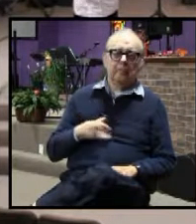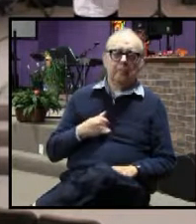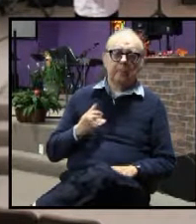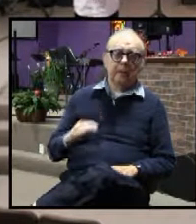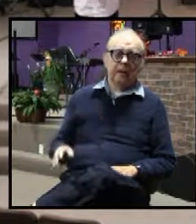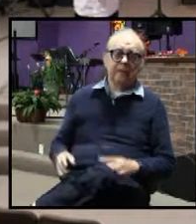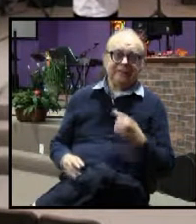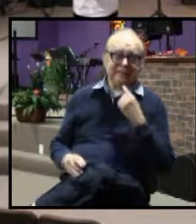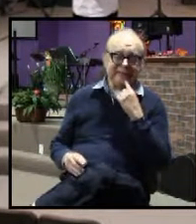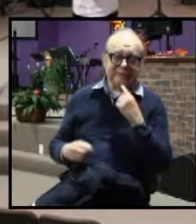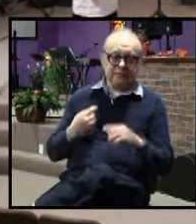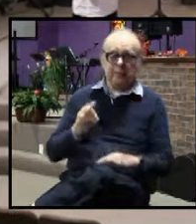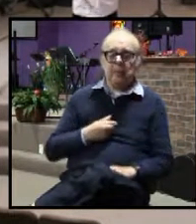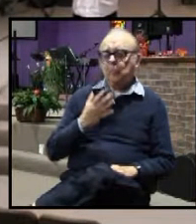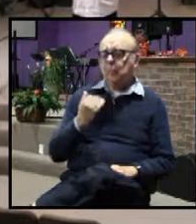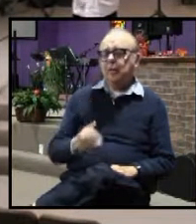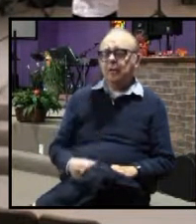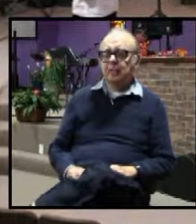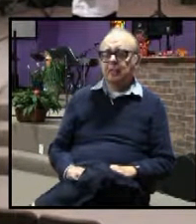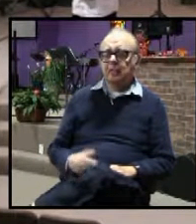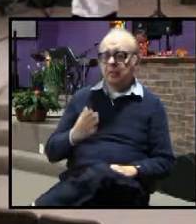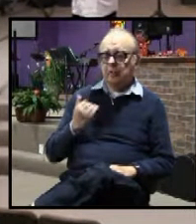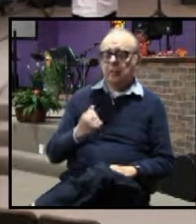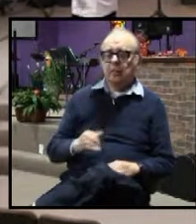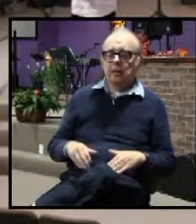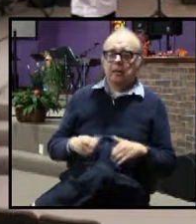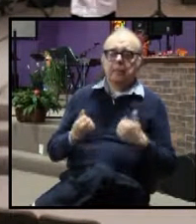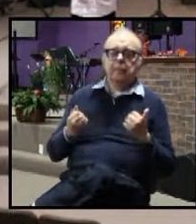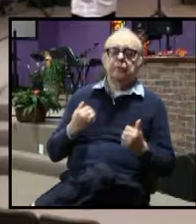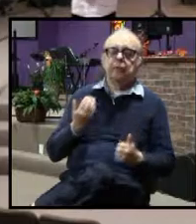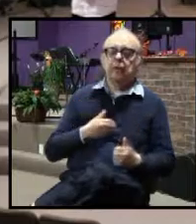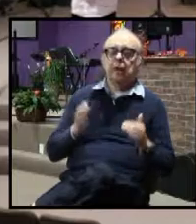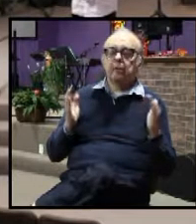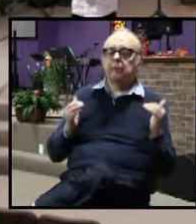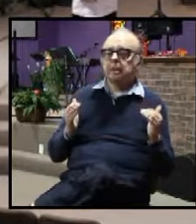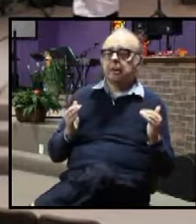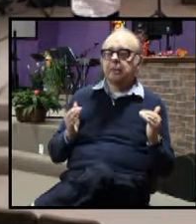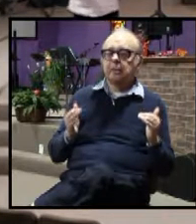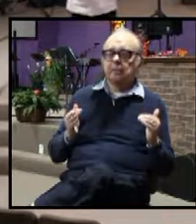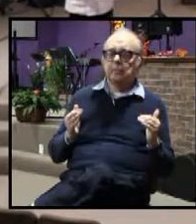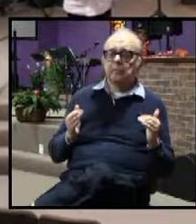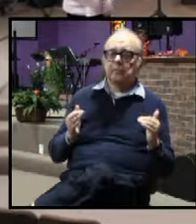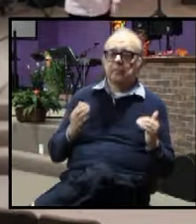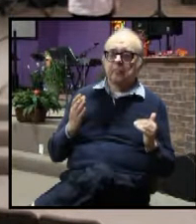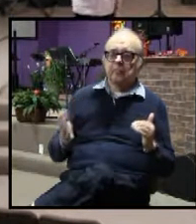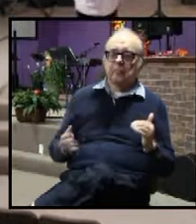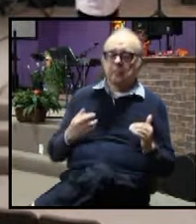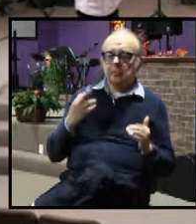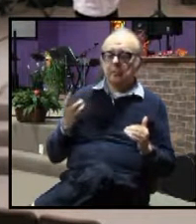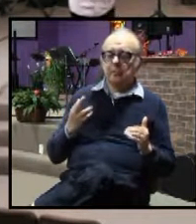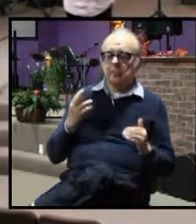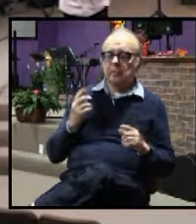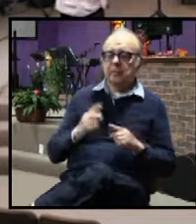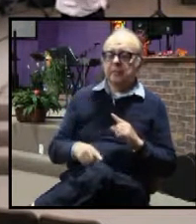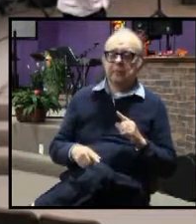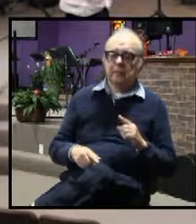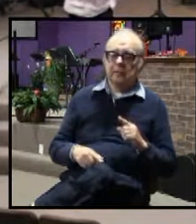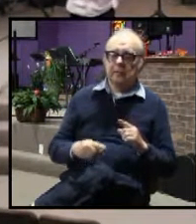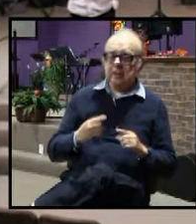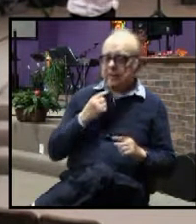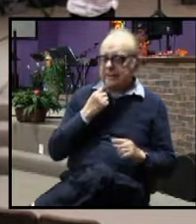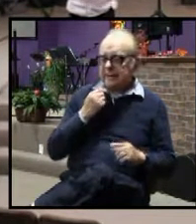we kind of feel that our child has disappointed us, right? Why? Because they did not live up to our expectations. Here's the reason that you